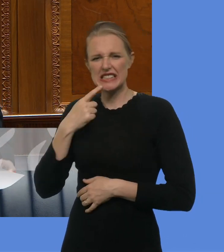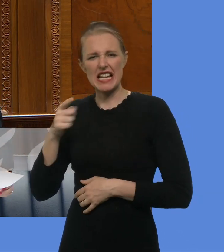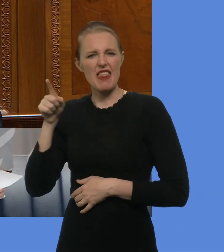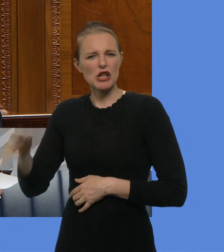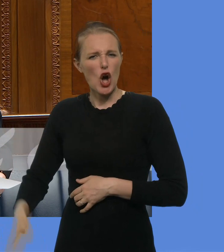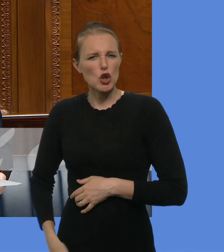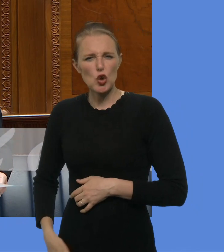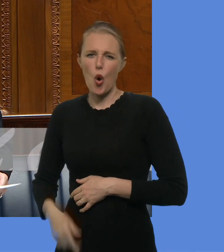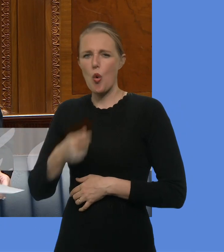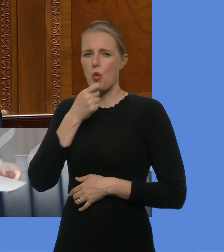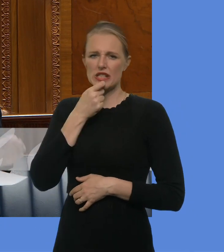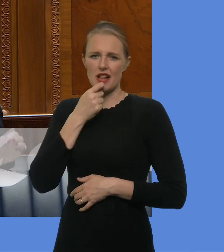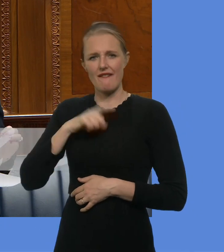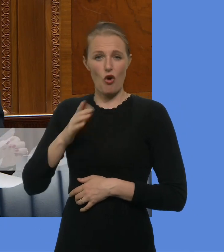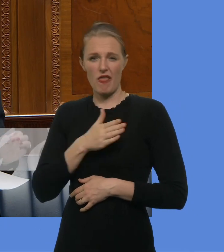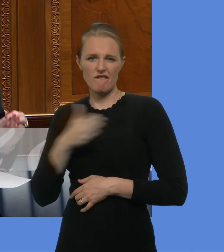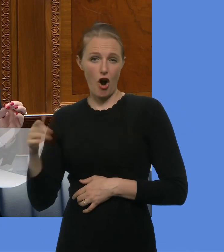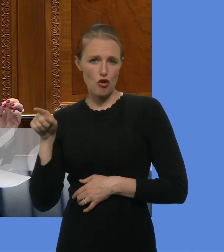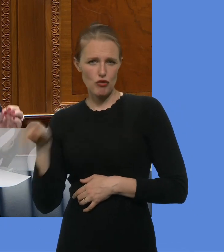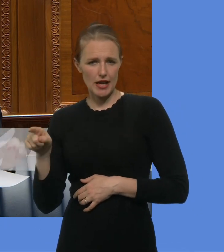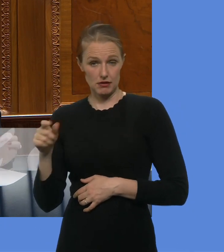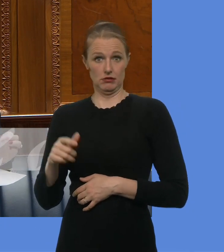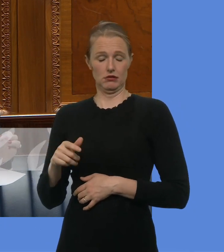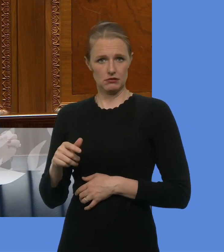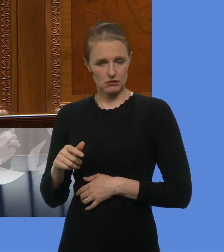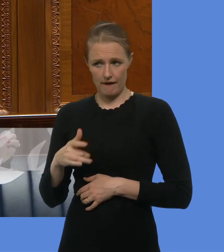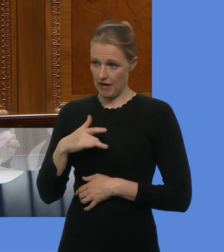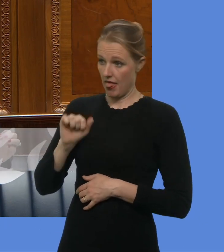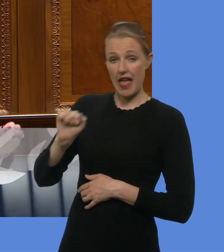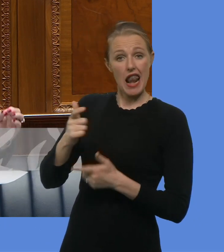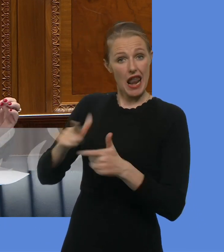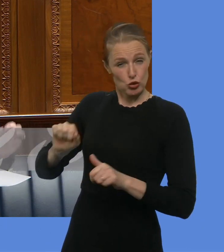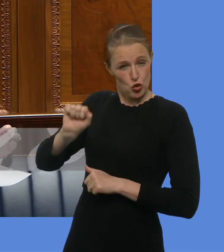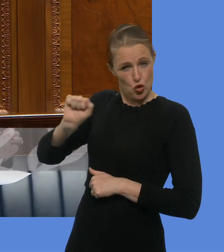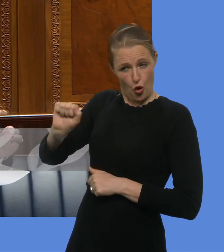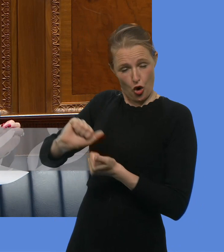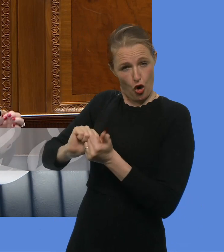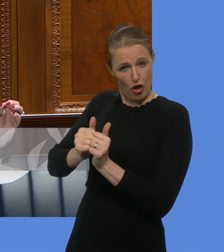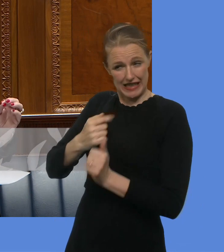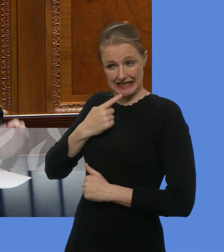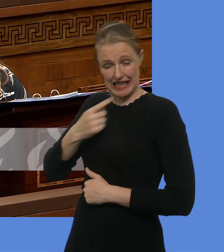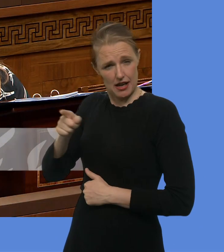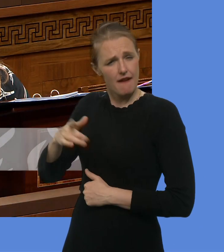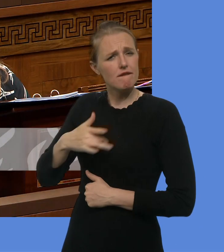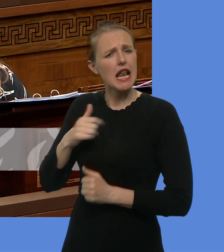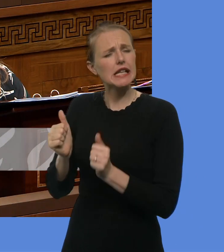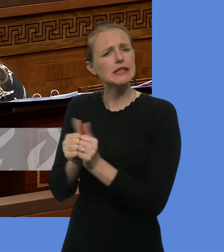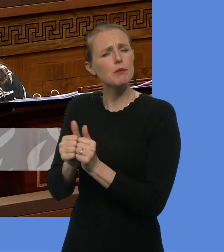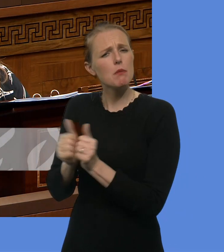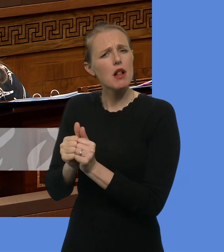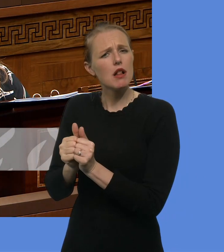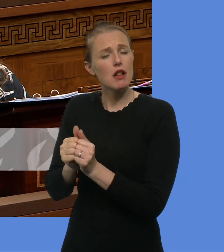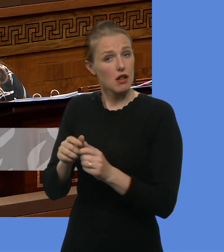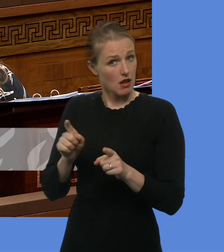far right. Does the Minister think that this is acceptable language? And will she clarify if the PSNI